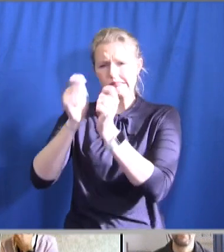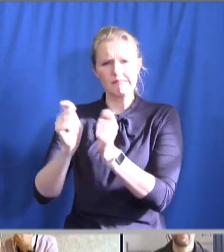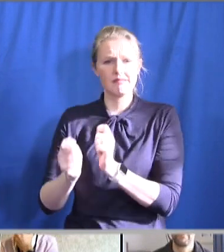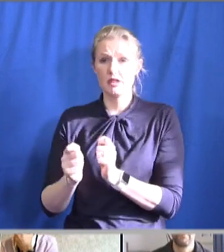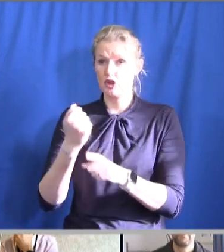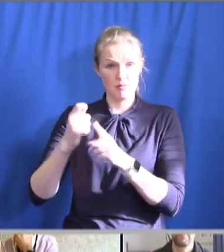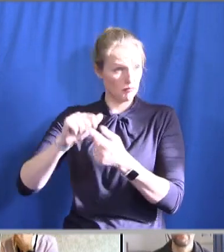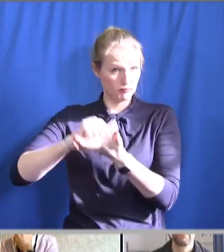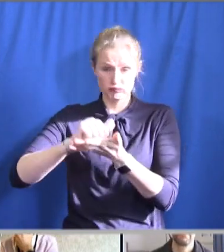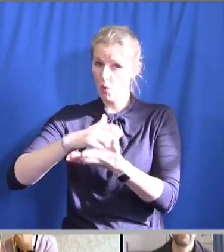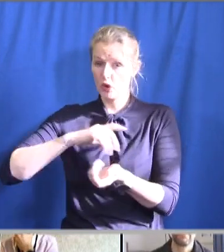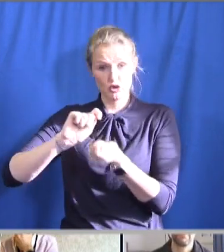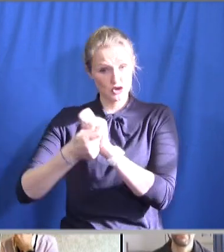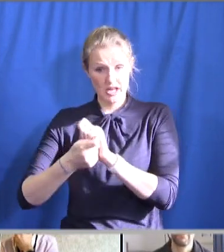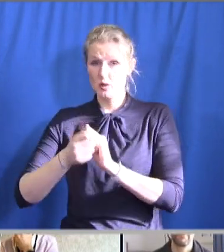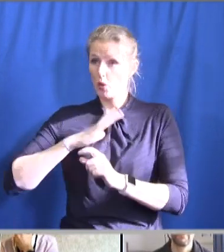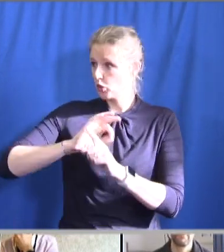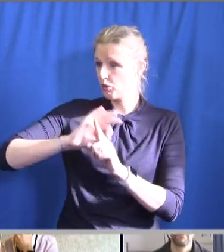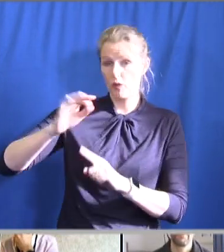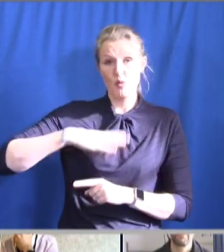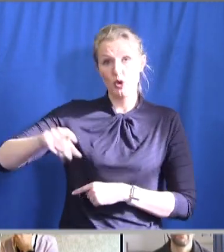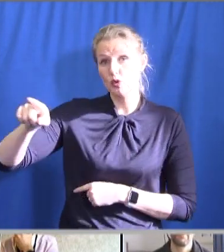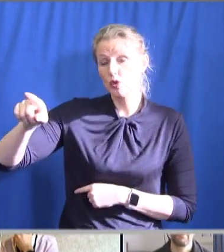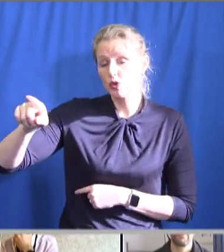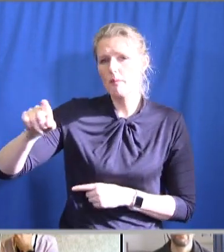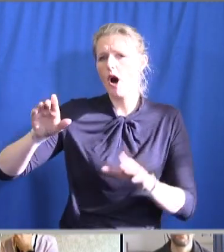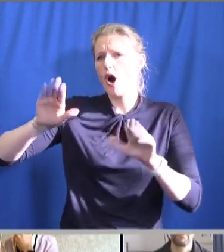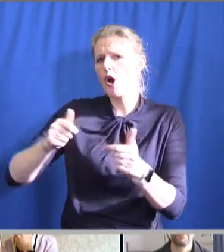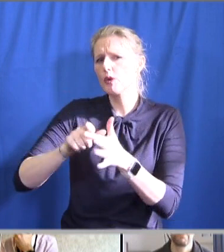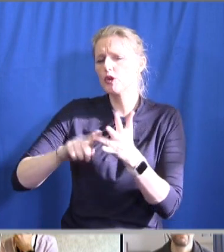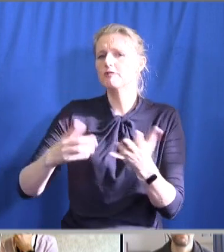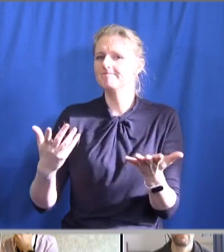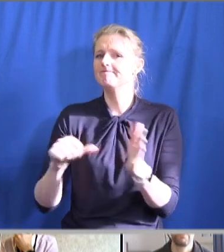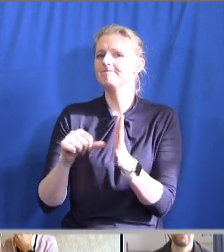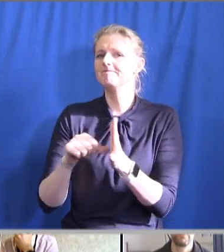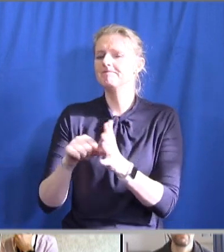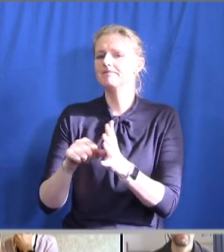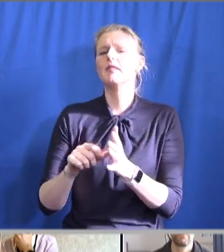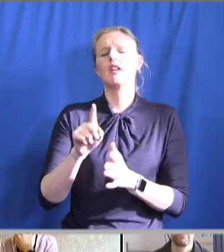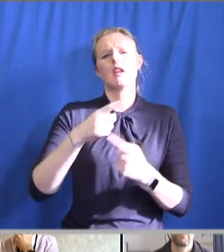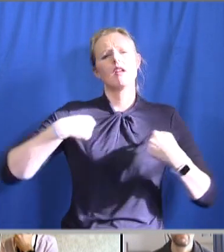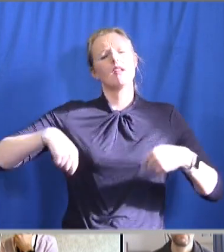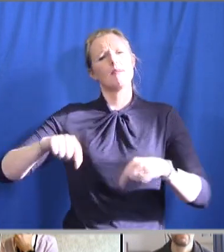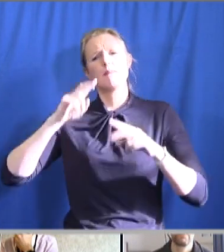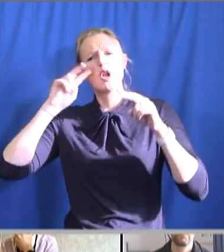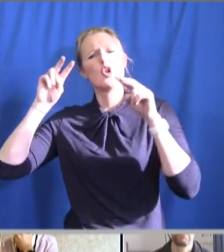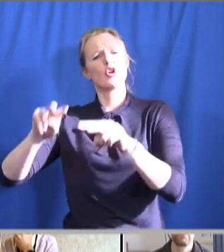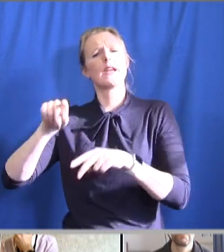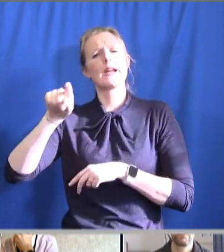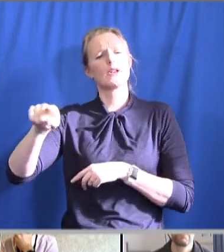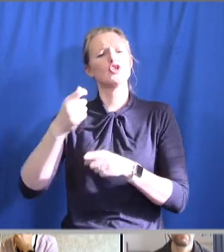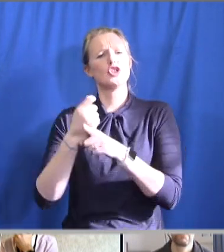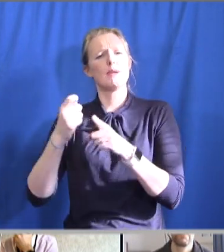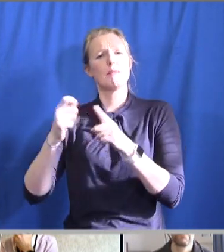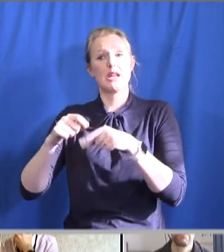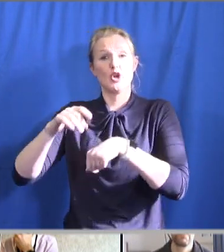for it. But as in regards to how we actually do that, we've also looked about increasing the number of GPs and